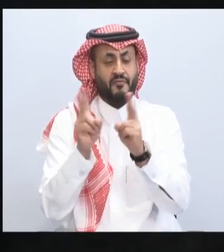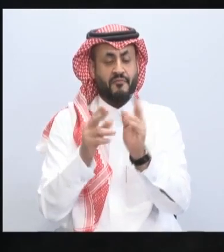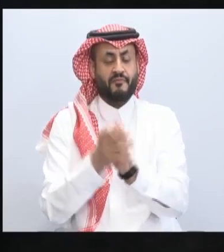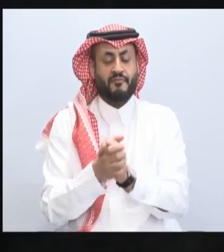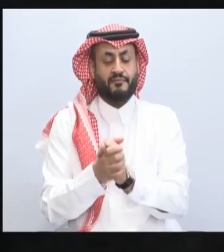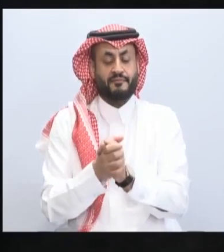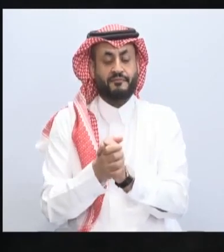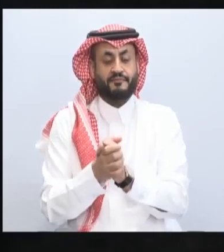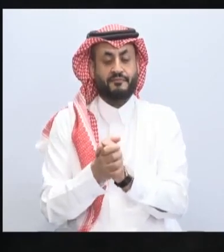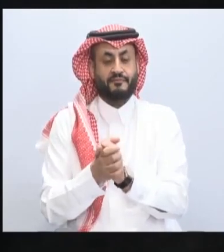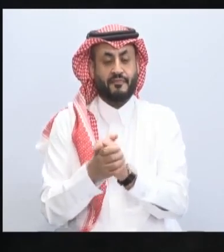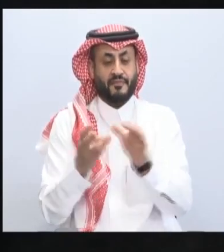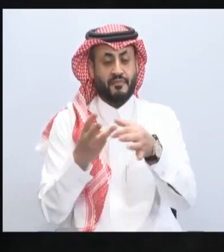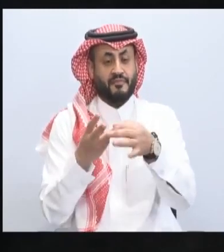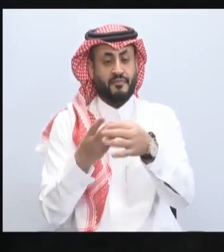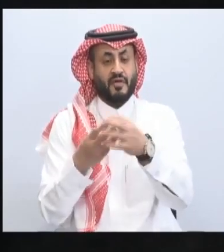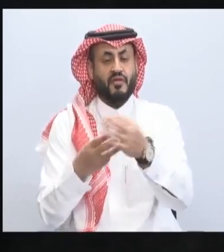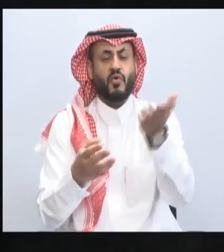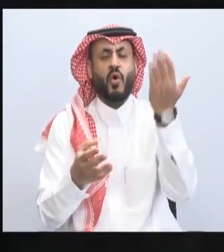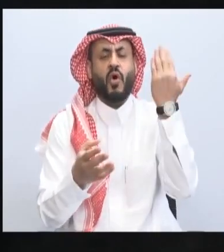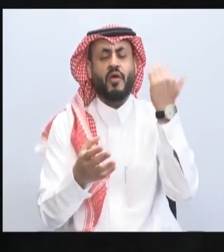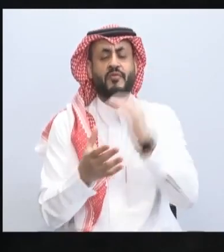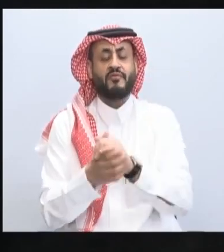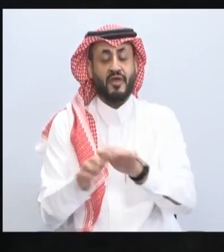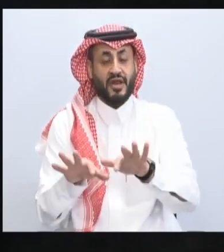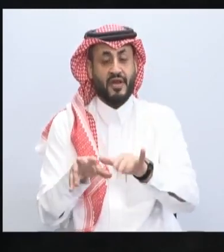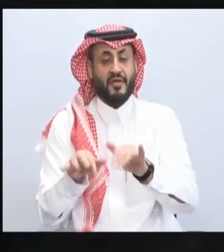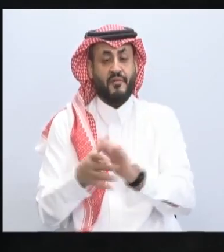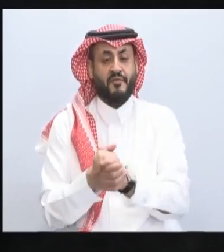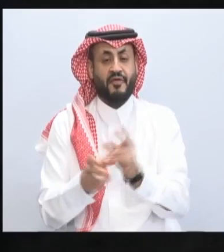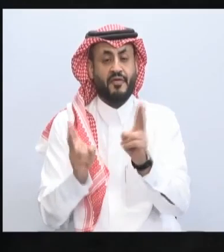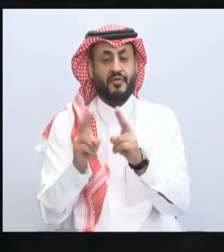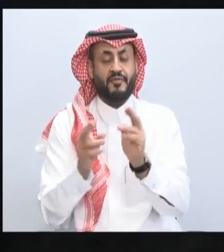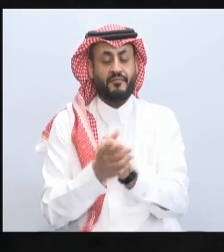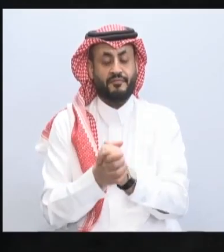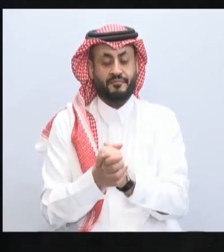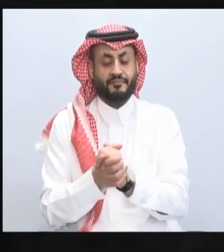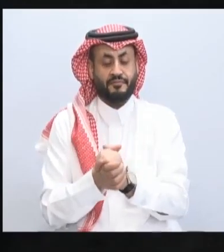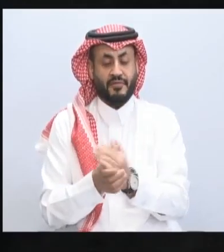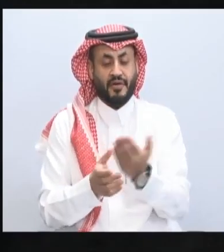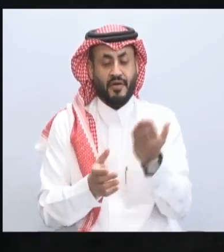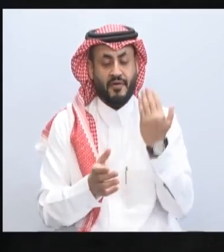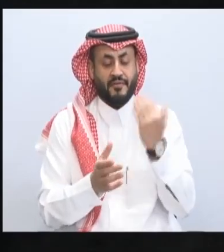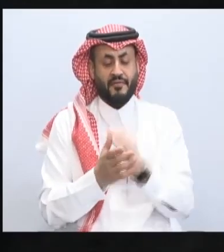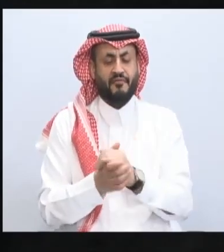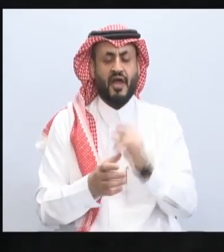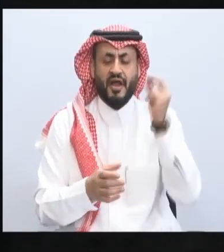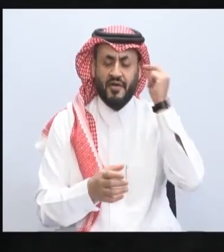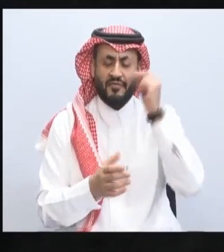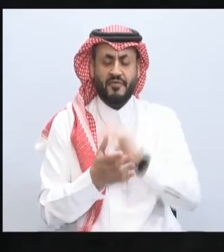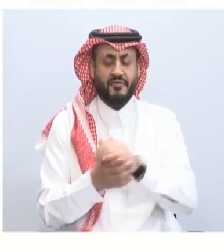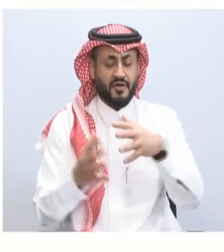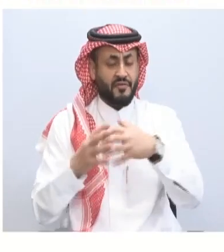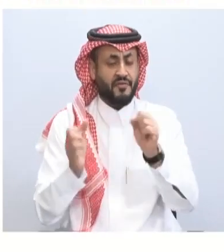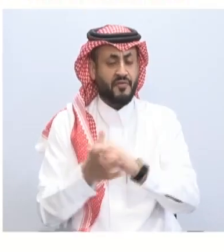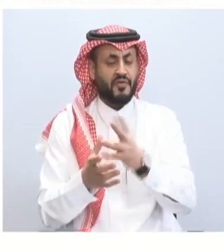communication. Now this is all before online communication. So going back, what do you think? Can you explain